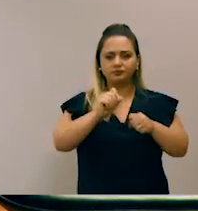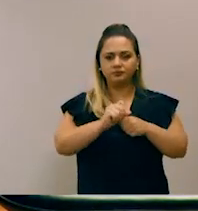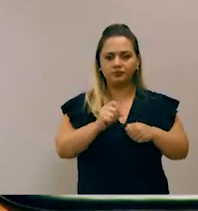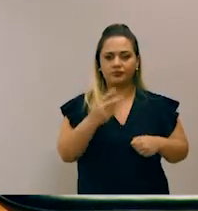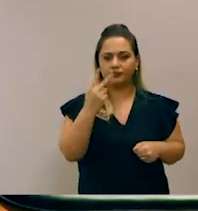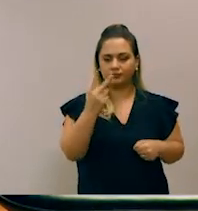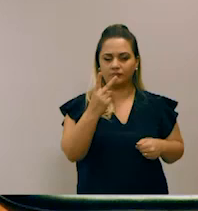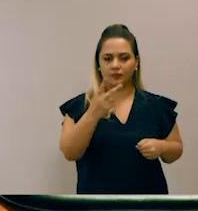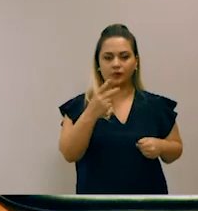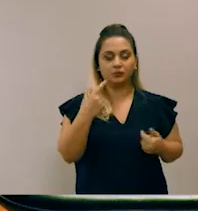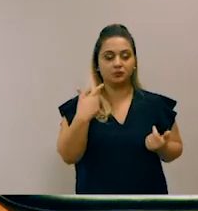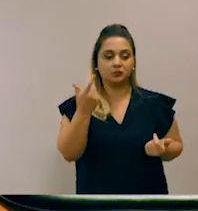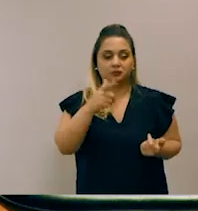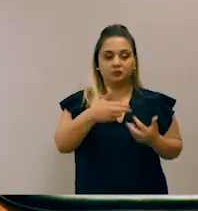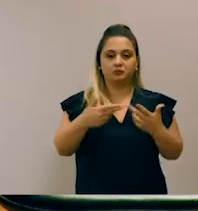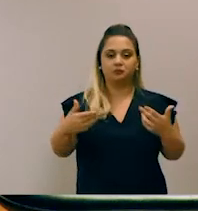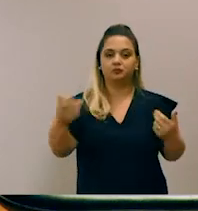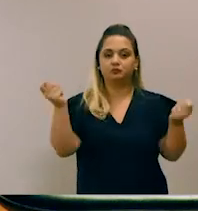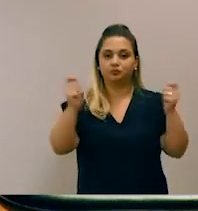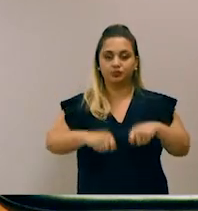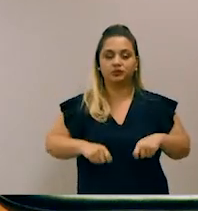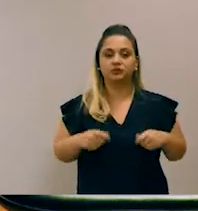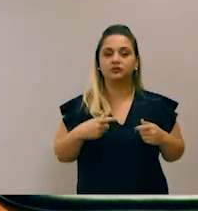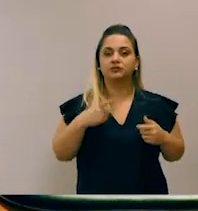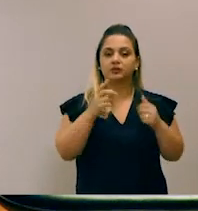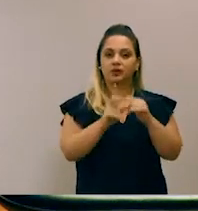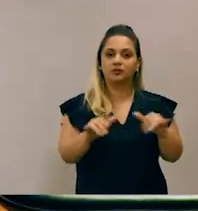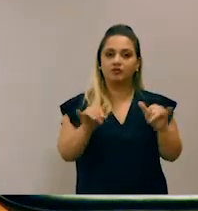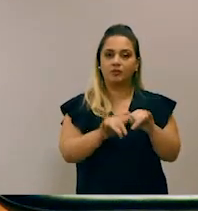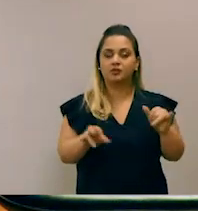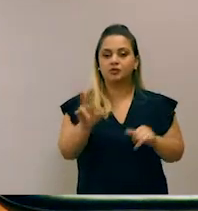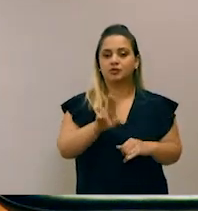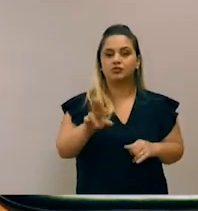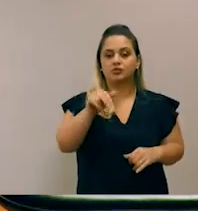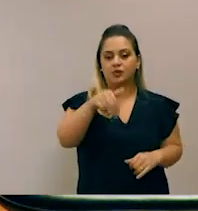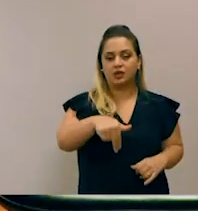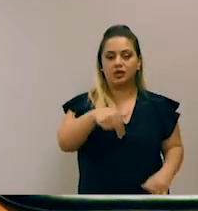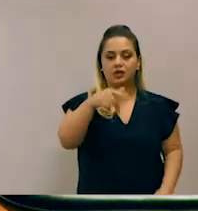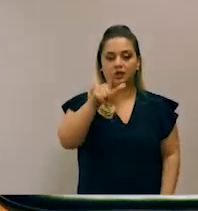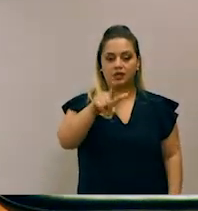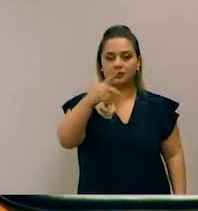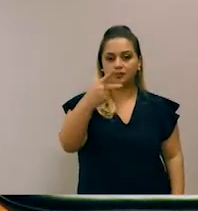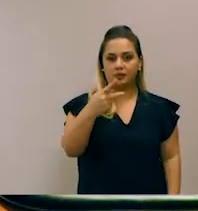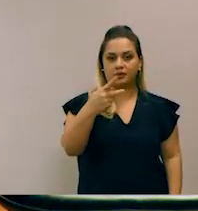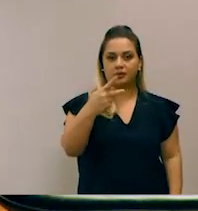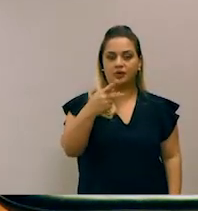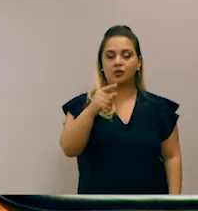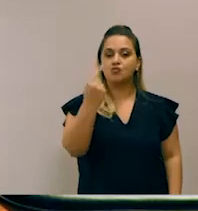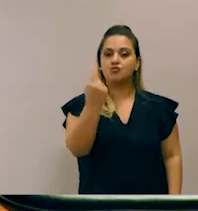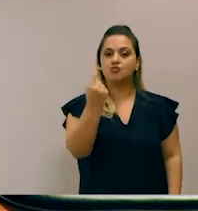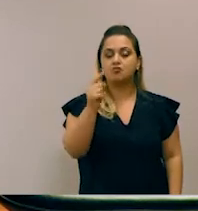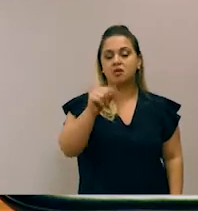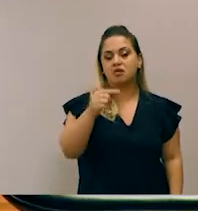the NLP. With the text of this ruling, we can extract information using NLP